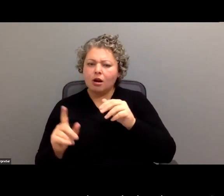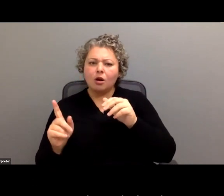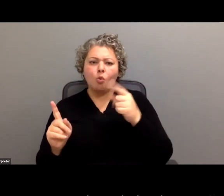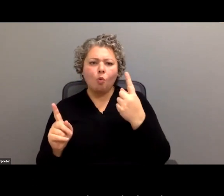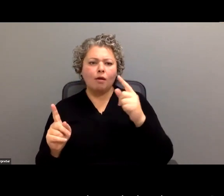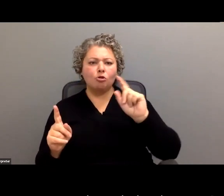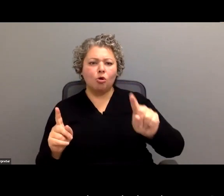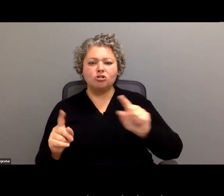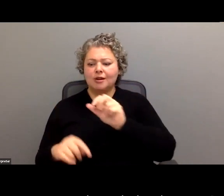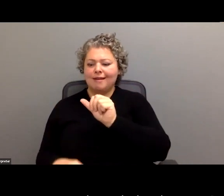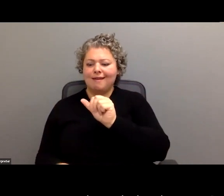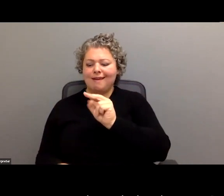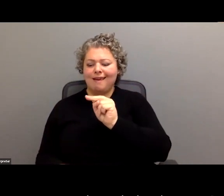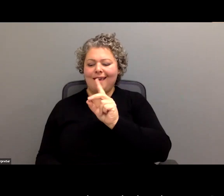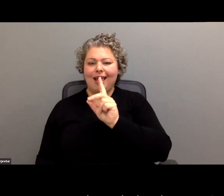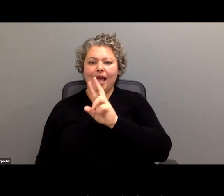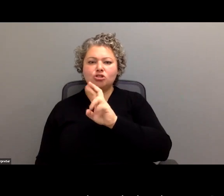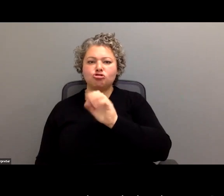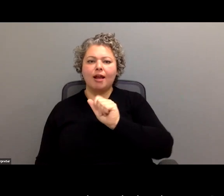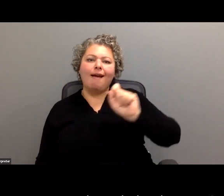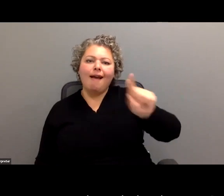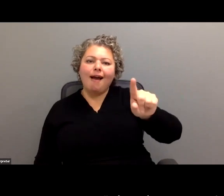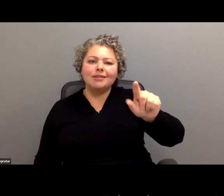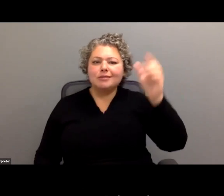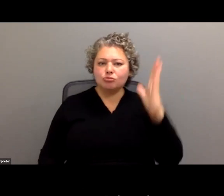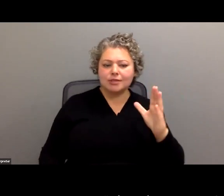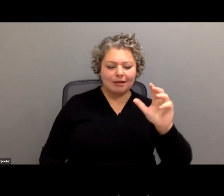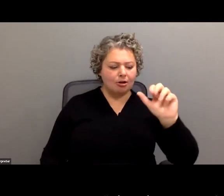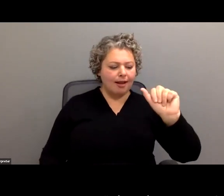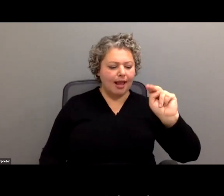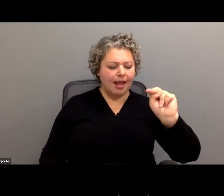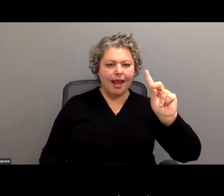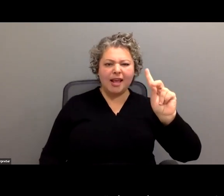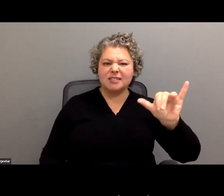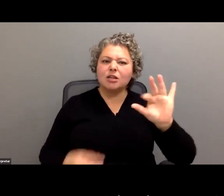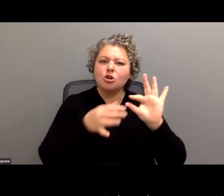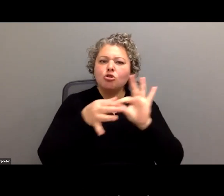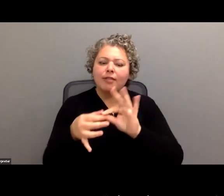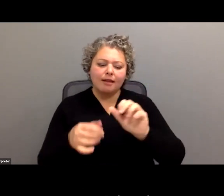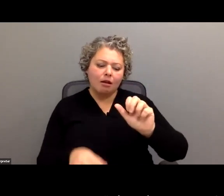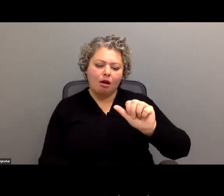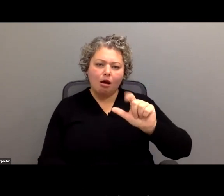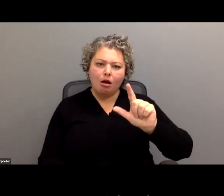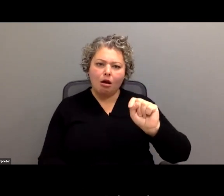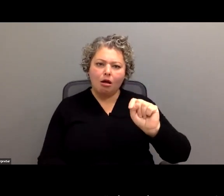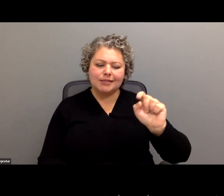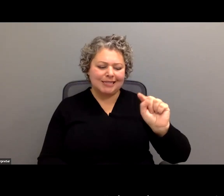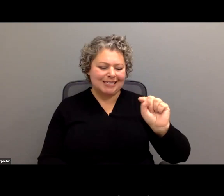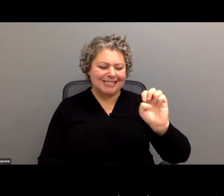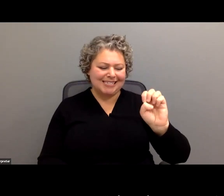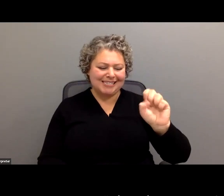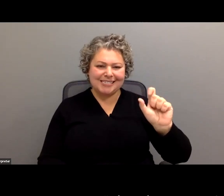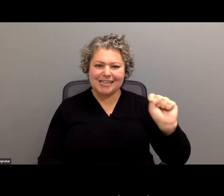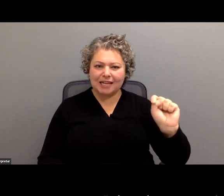Andy asking when you were talking about alt text, what about on social media management